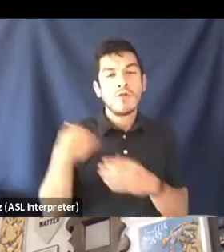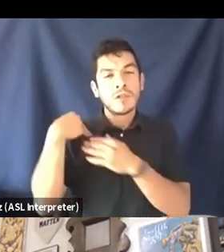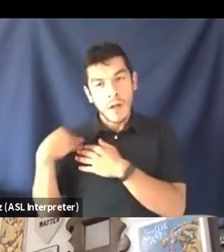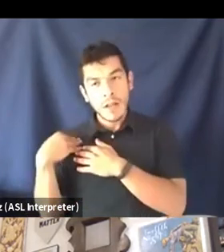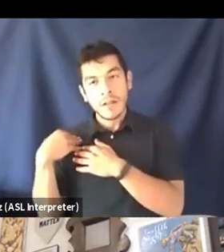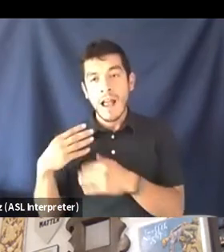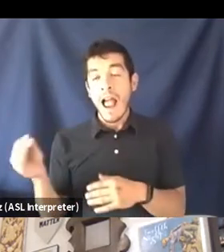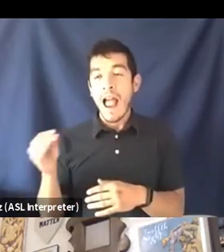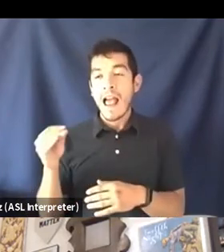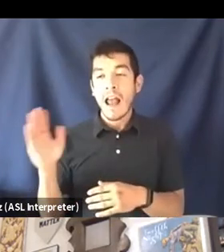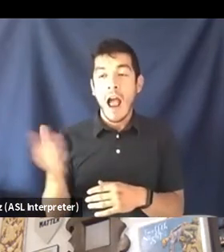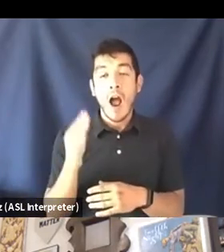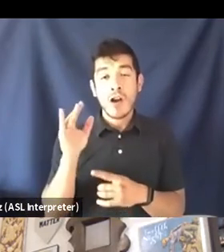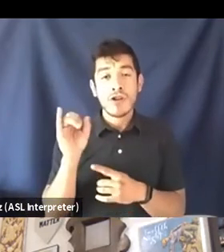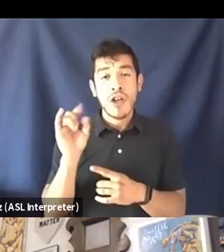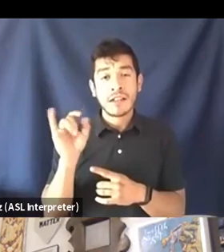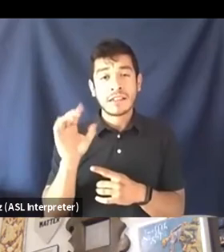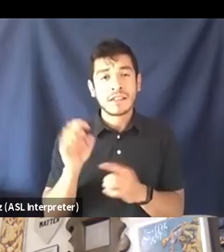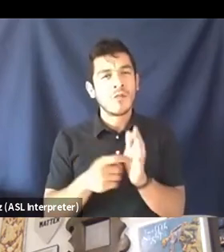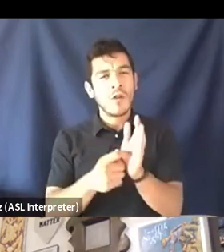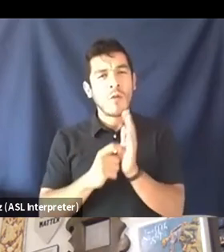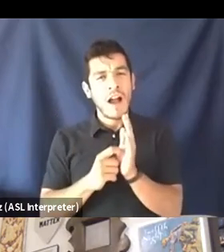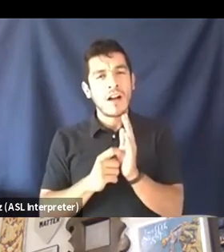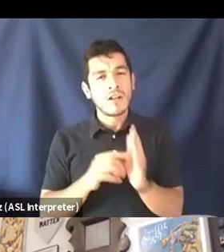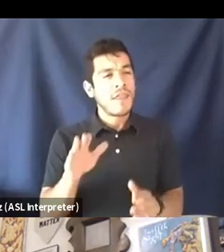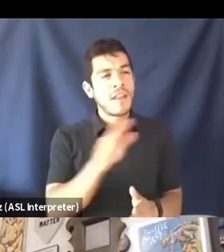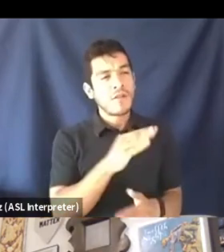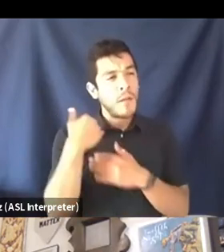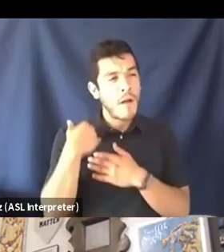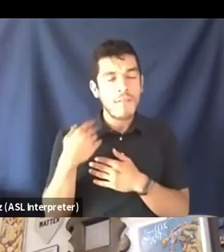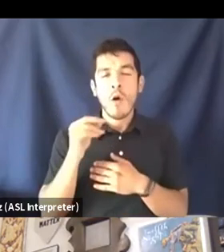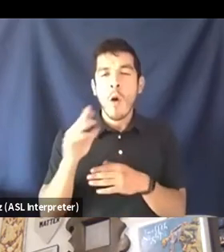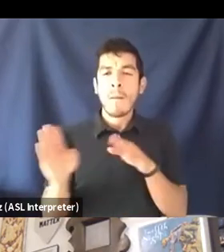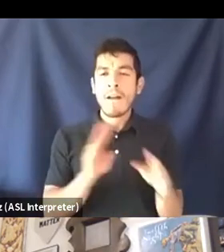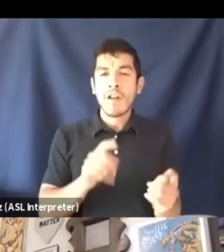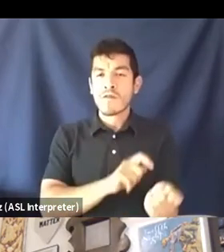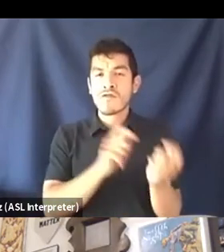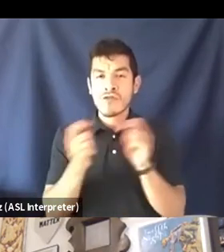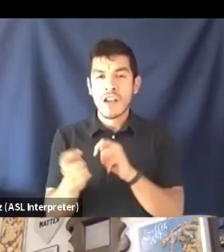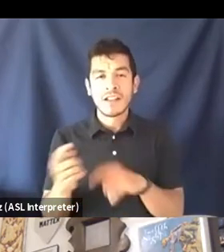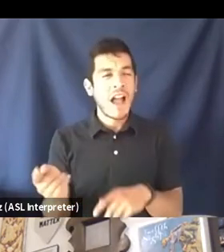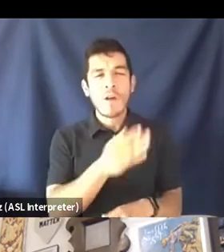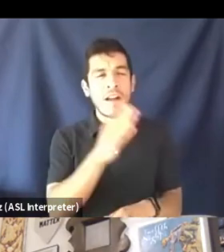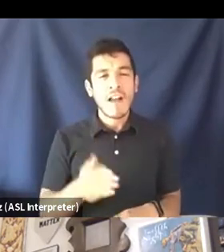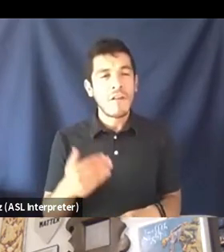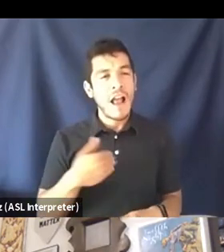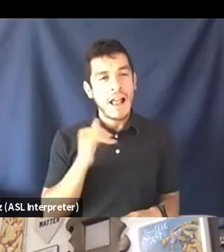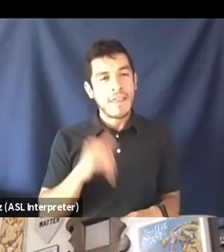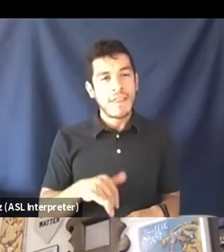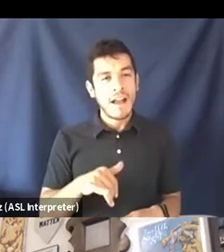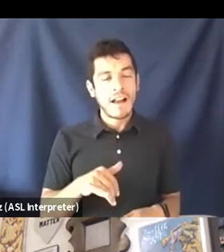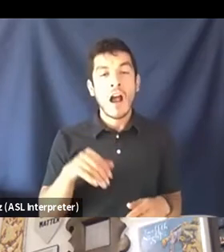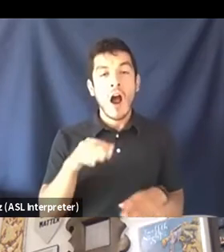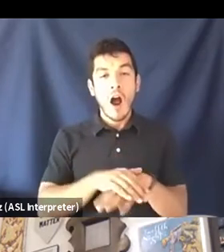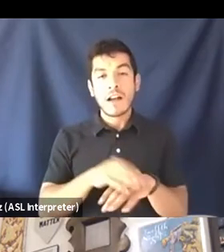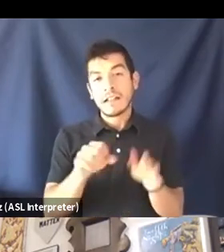behavioral change, and we've never had accountability or acknowledgement of these abuses on a state level, and it keeps